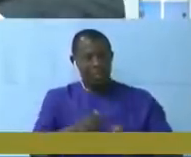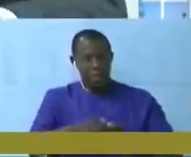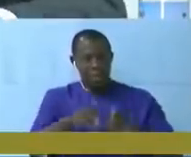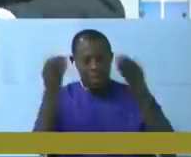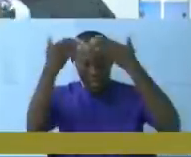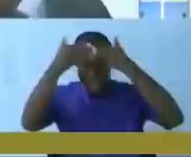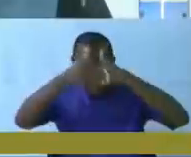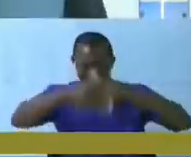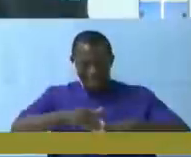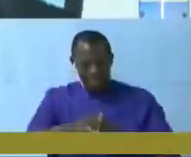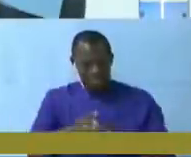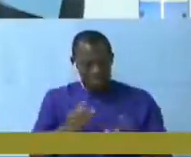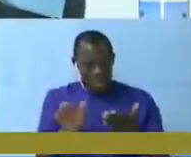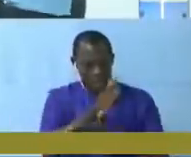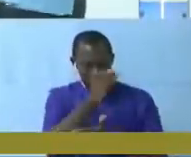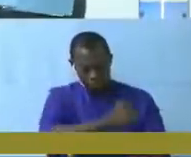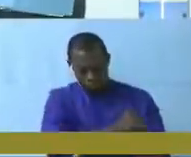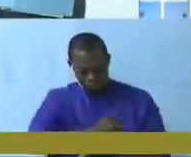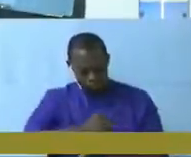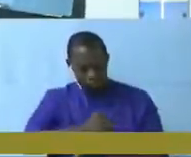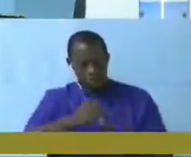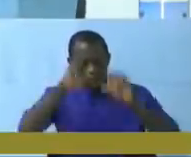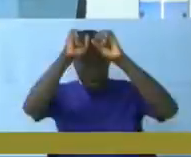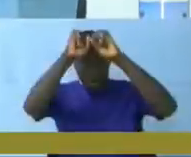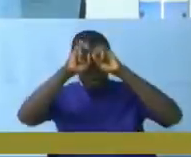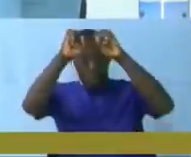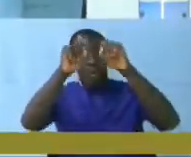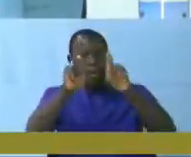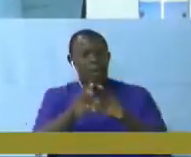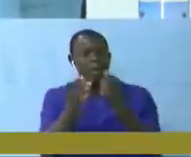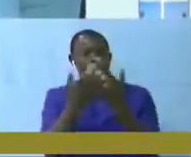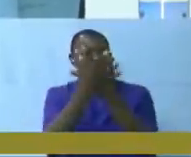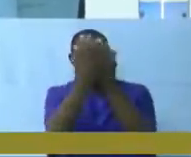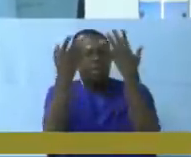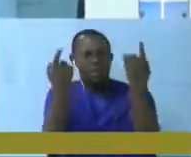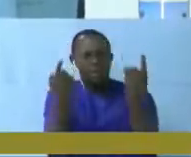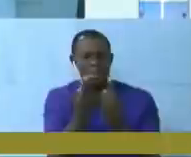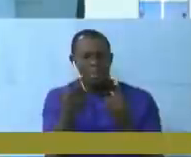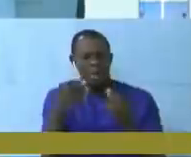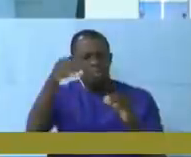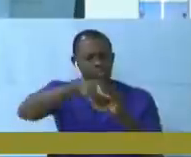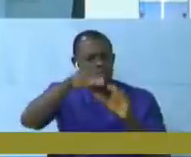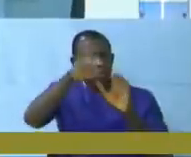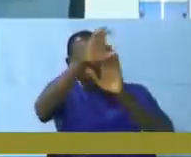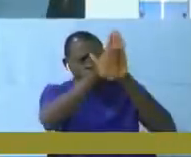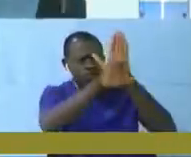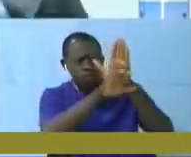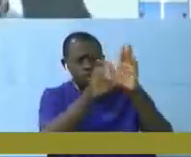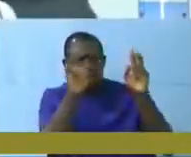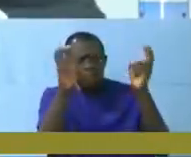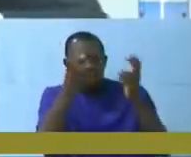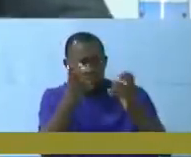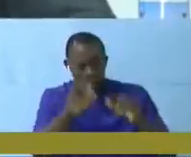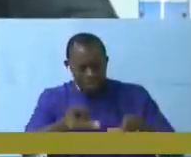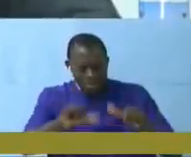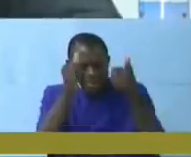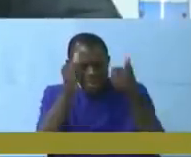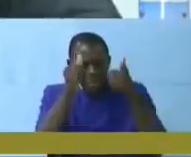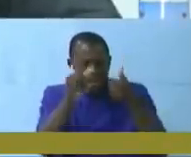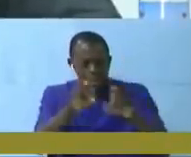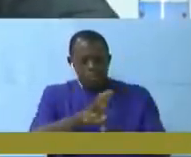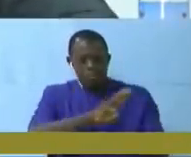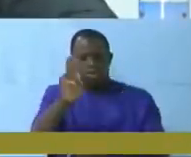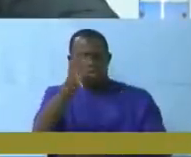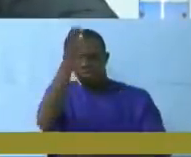of the things that are in fact stated in the preamble are in fact not true. Lool nak duñ ko mëna mengalé ndax